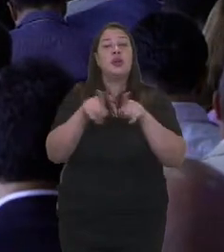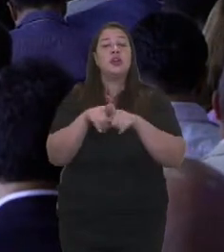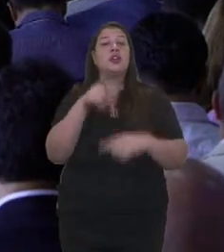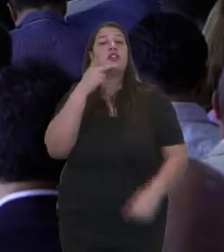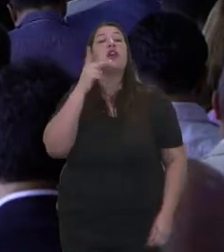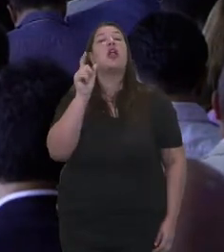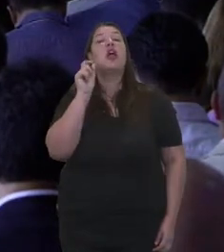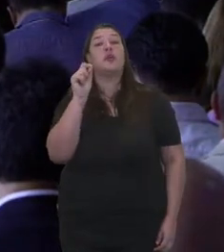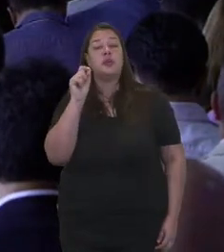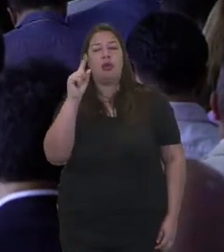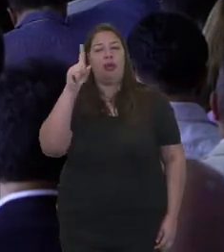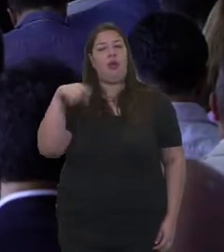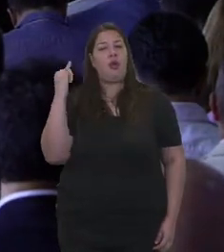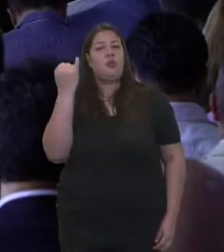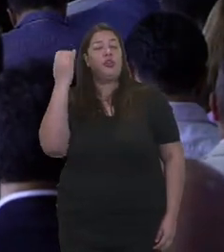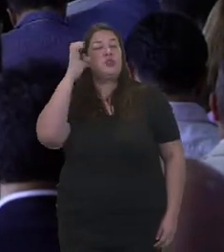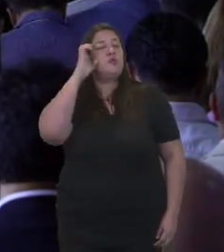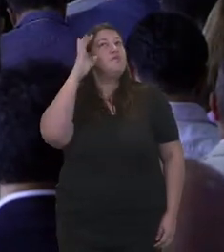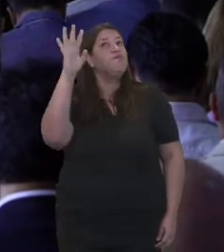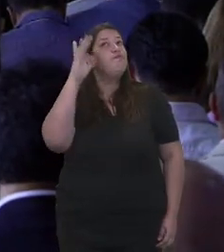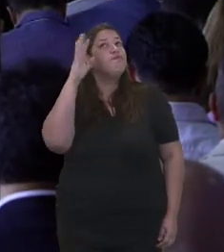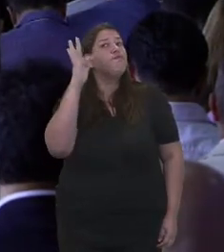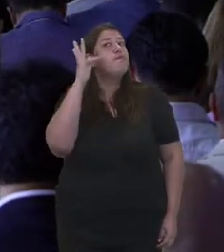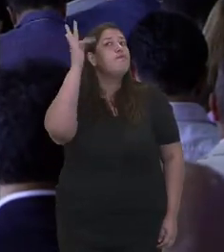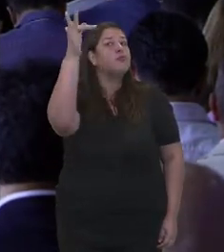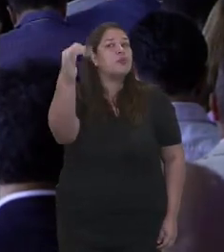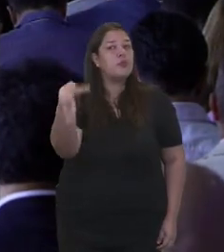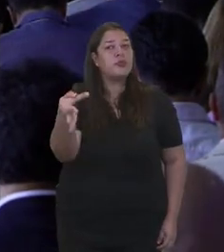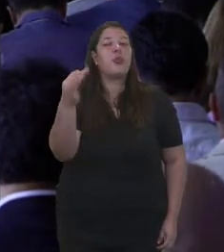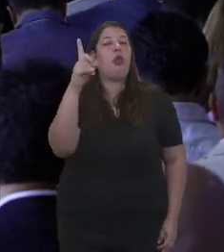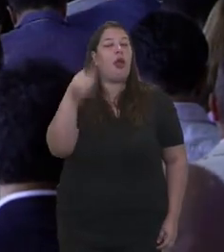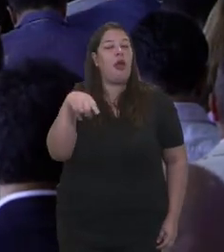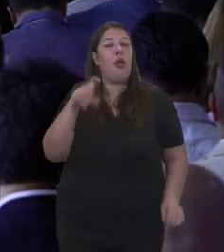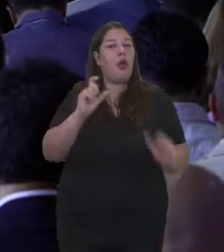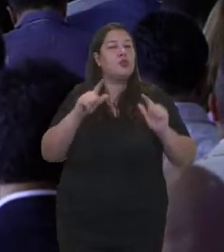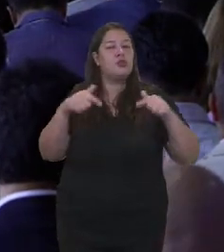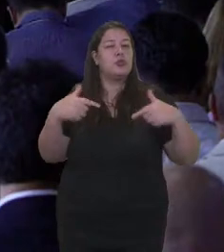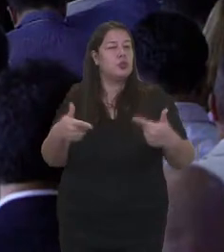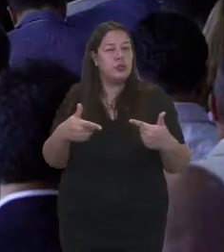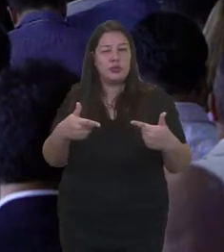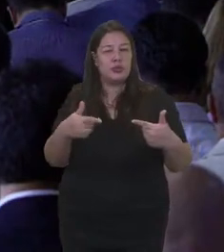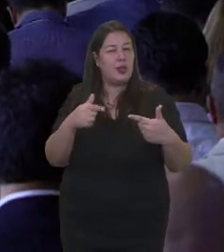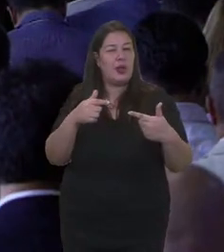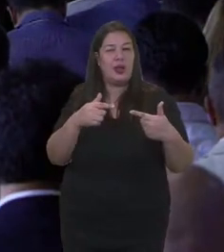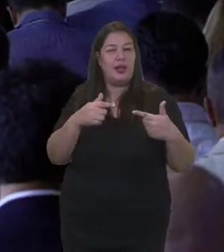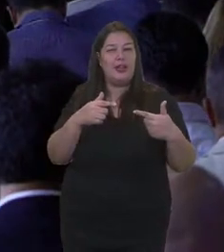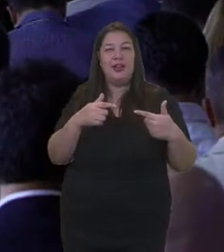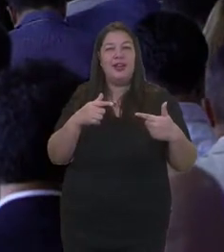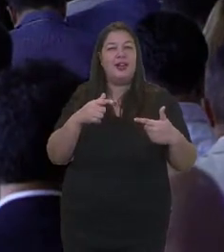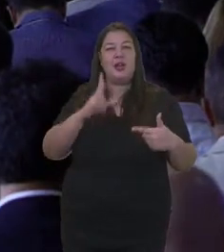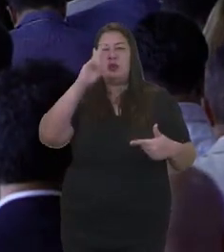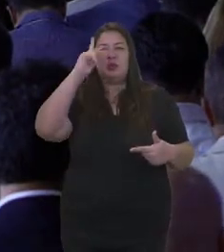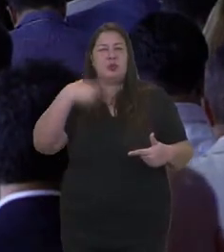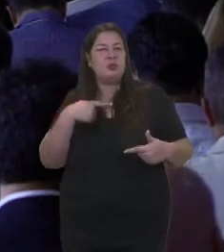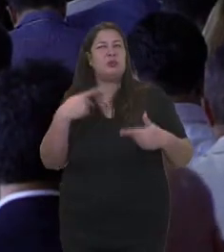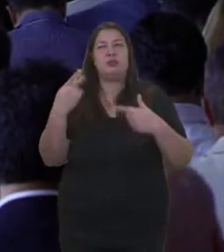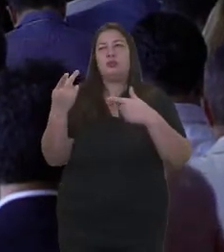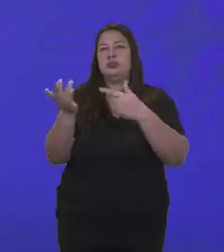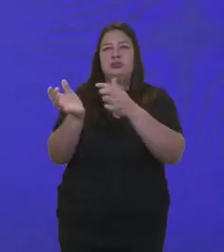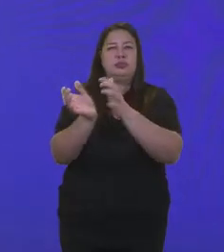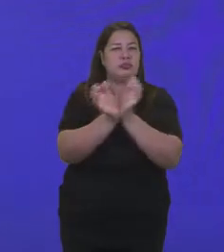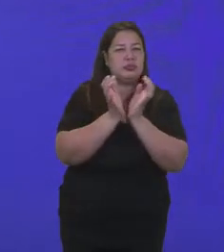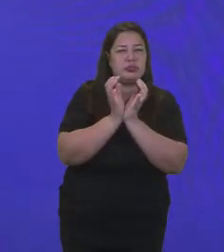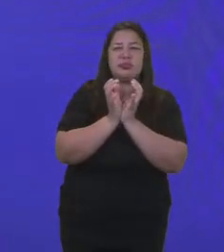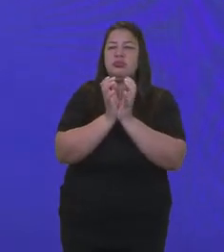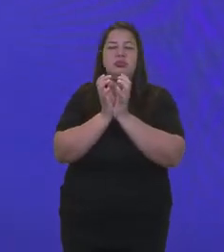Which said something very important, which to think of the future is has to do with our attitudes in the present, whether